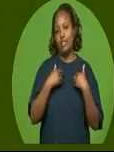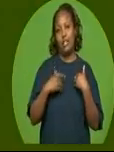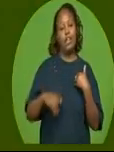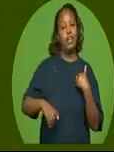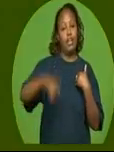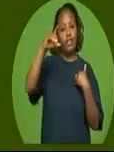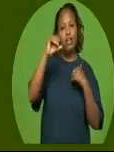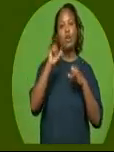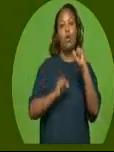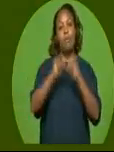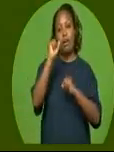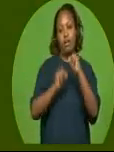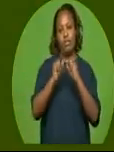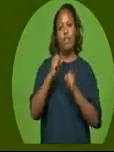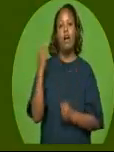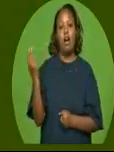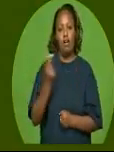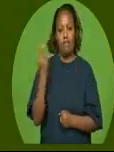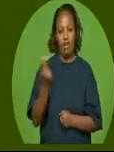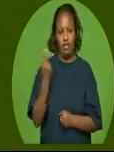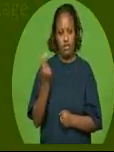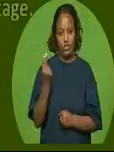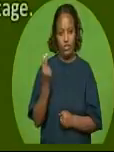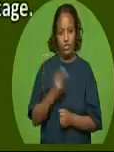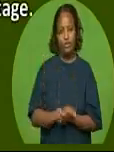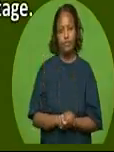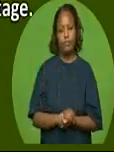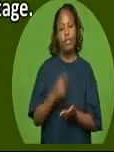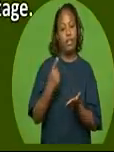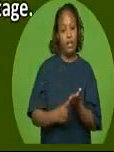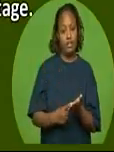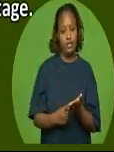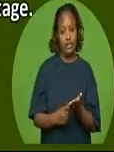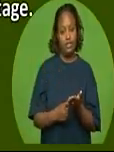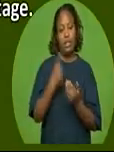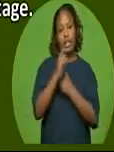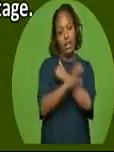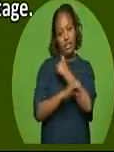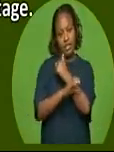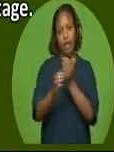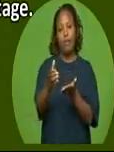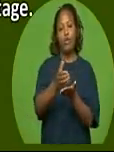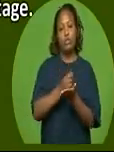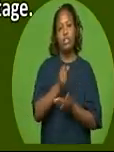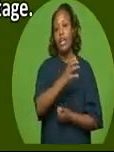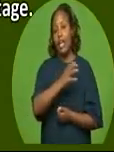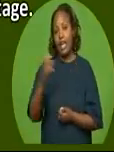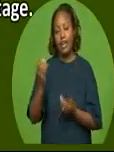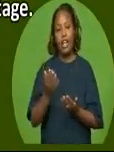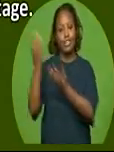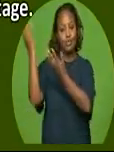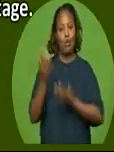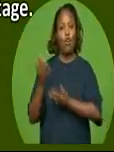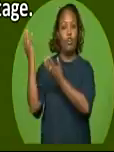a greater comparative advantage. Thus, a country produces